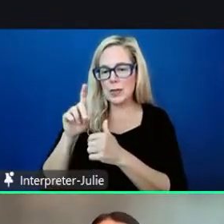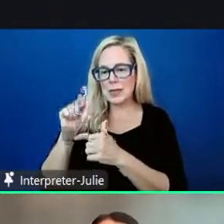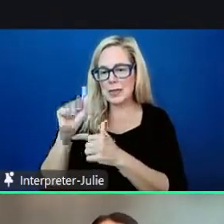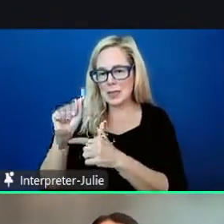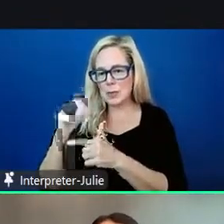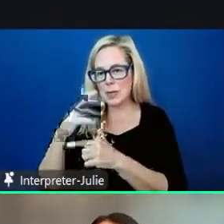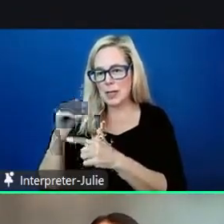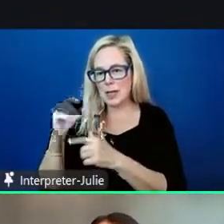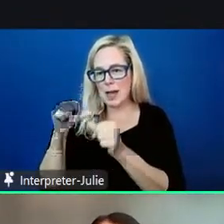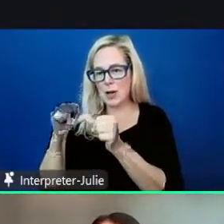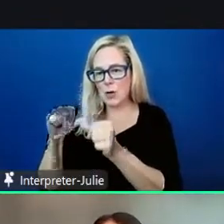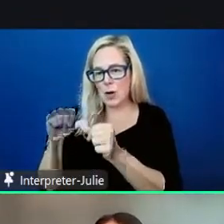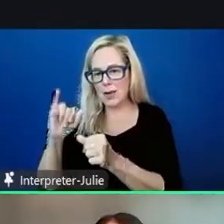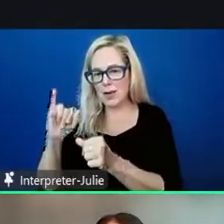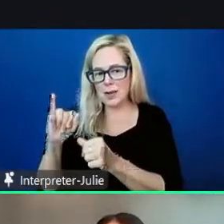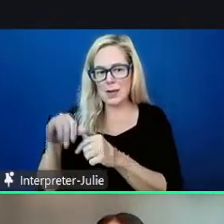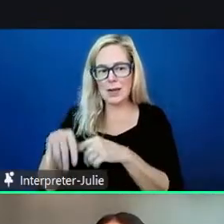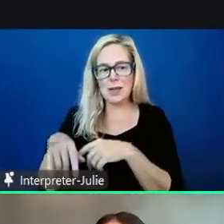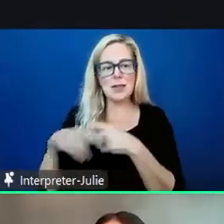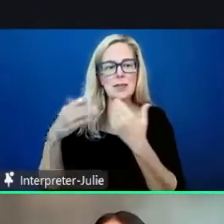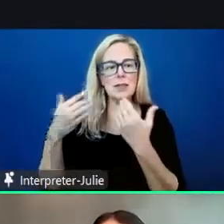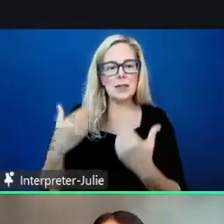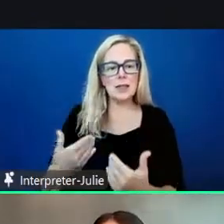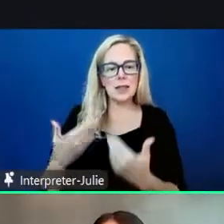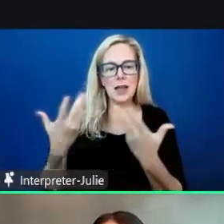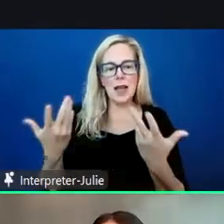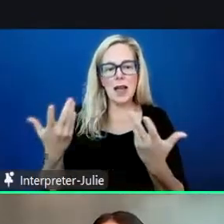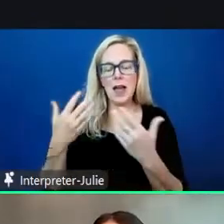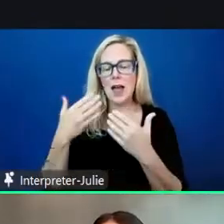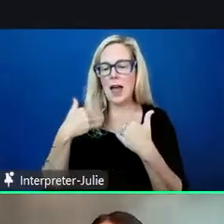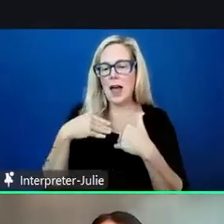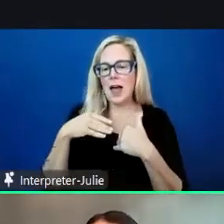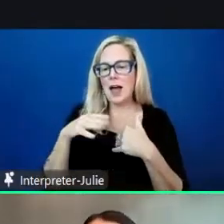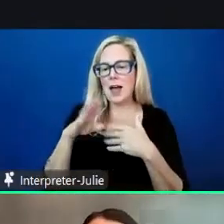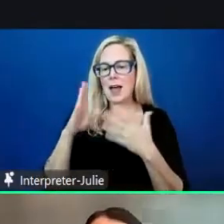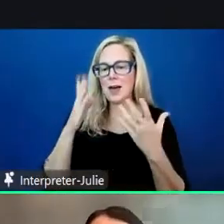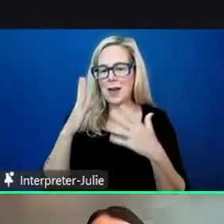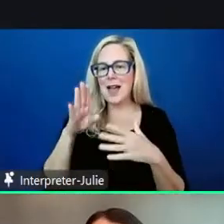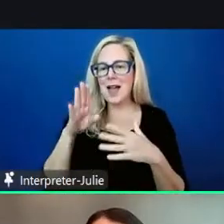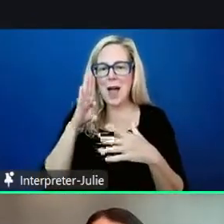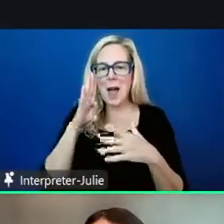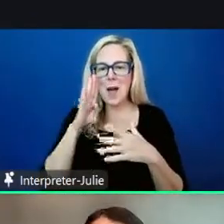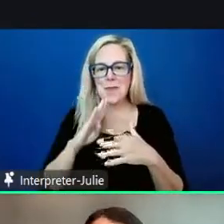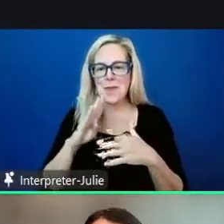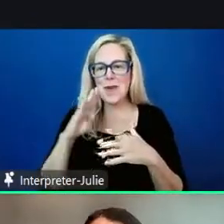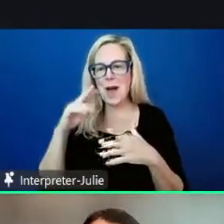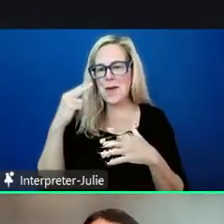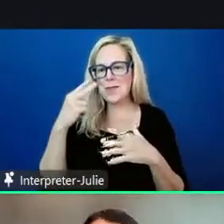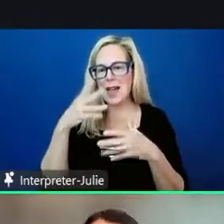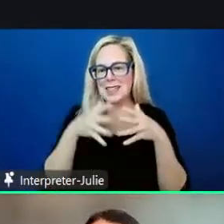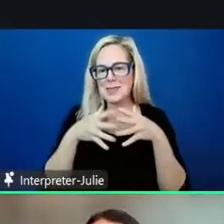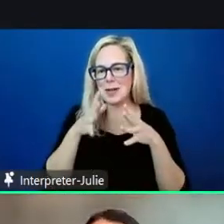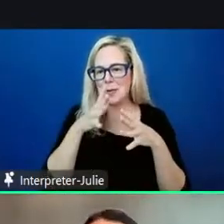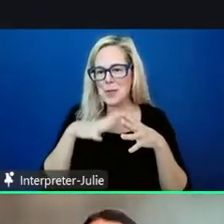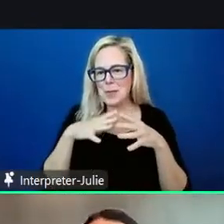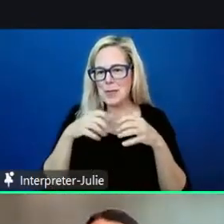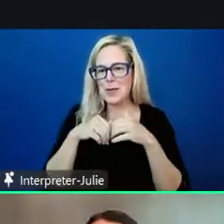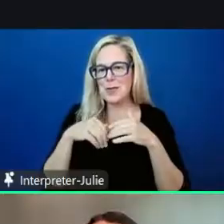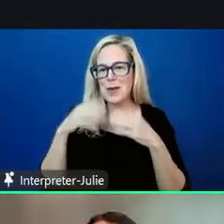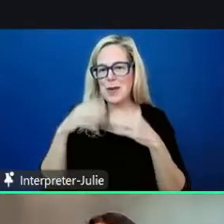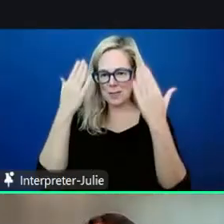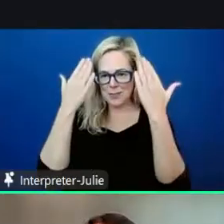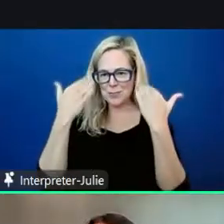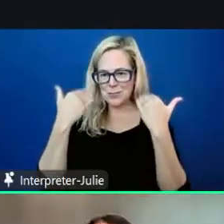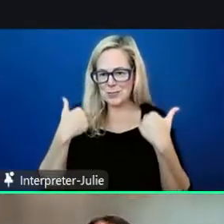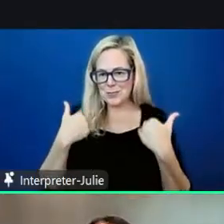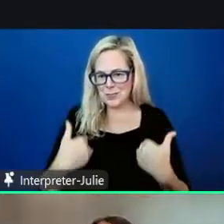MSDCI. I'm a brown hair Mexican-American woman with straight brown hair. Sorry, I'm a brown Mexican-American woman with straight brown hair, brown eyes, and I'm wearing a blue